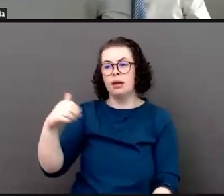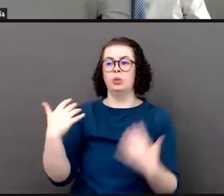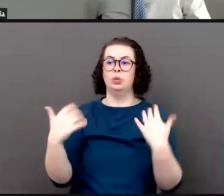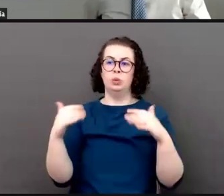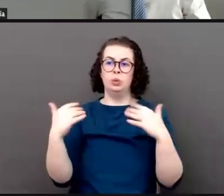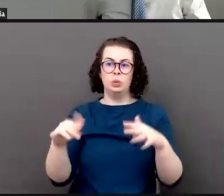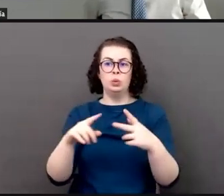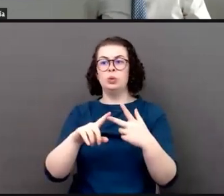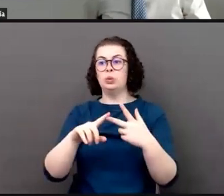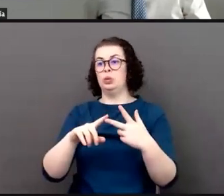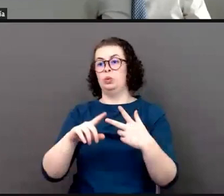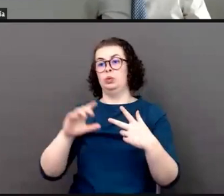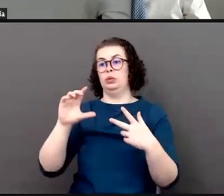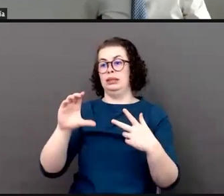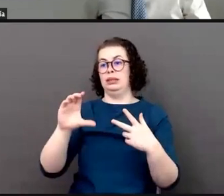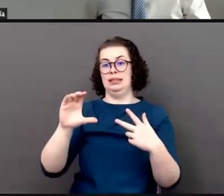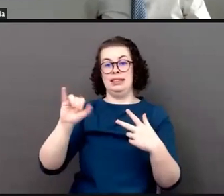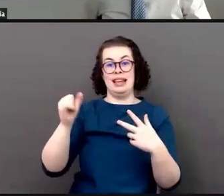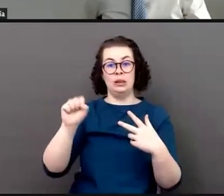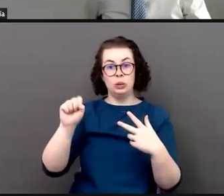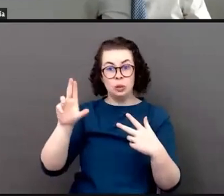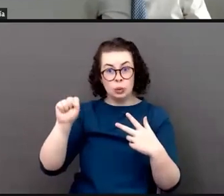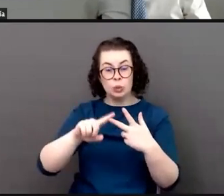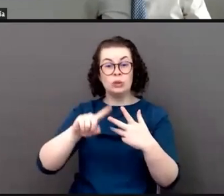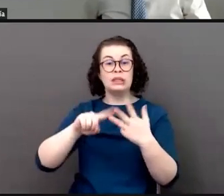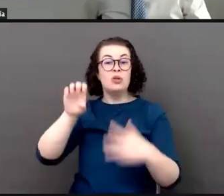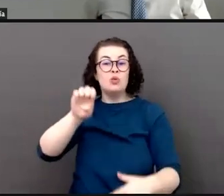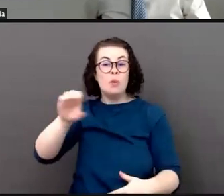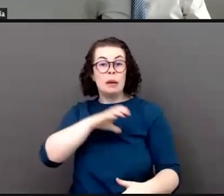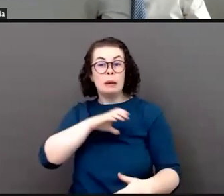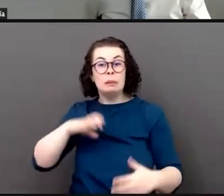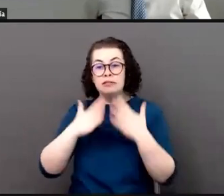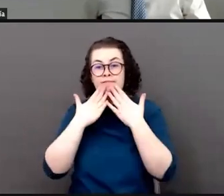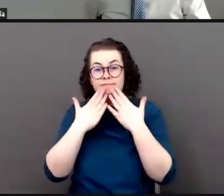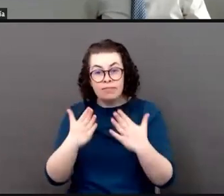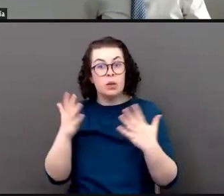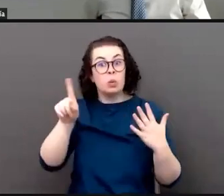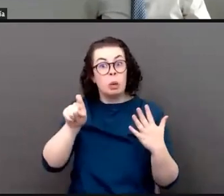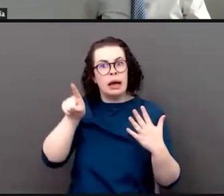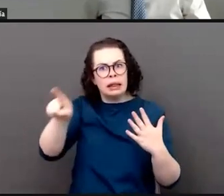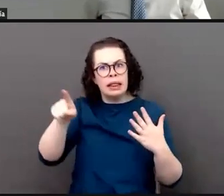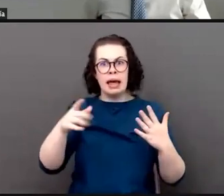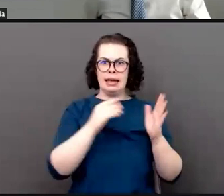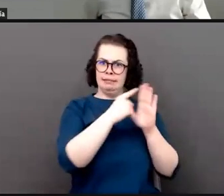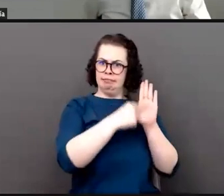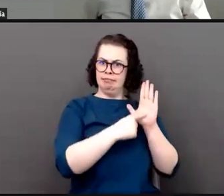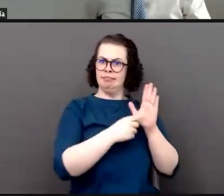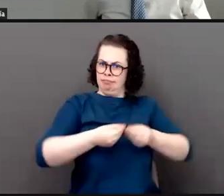mandate, to promote this tool, and now we have